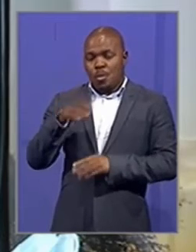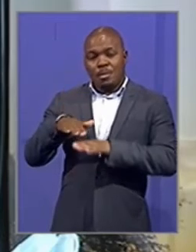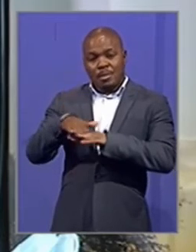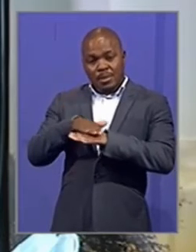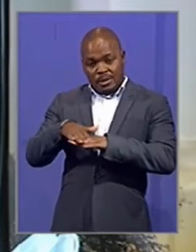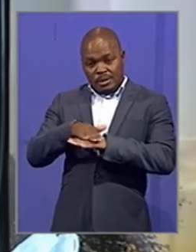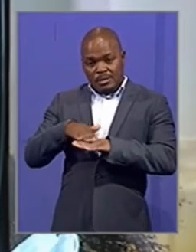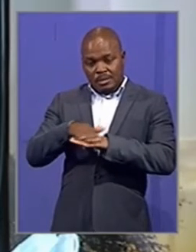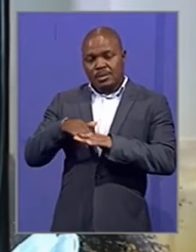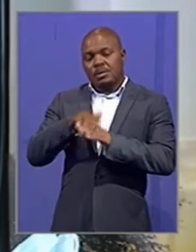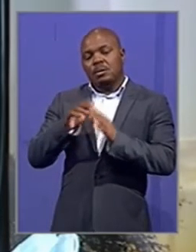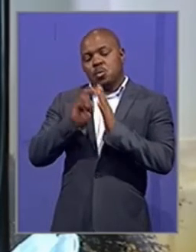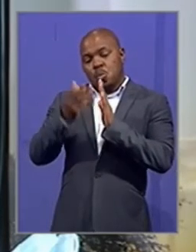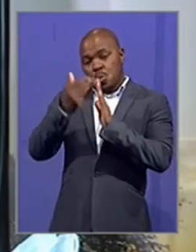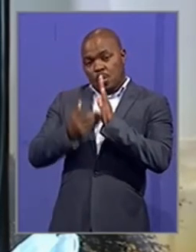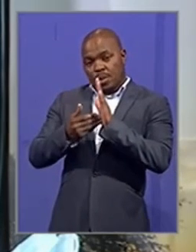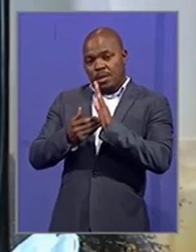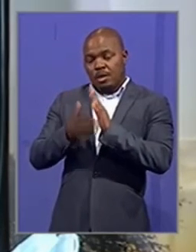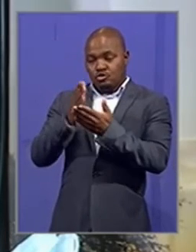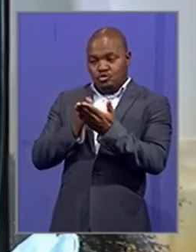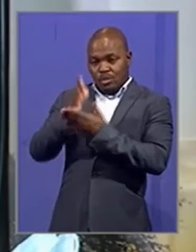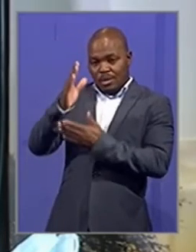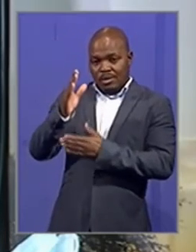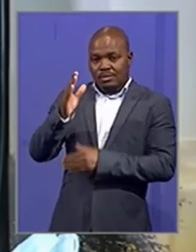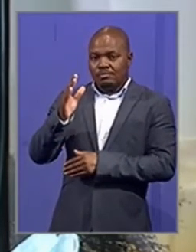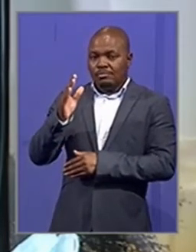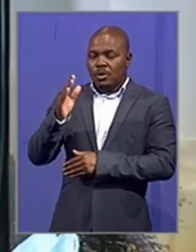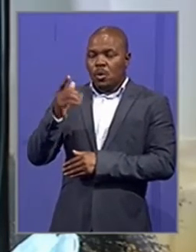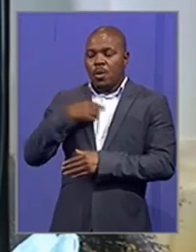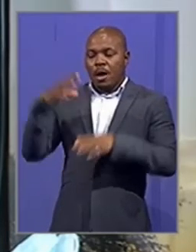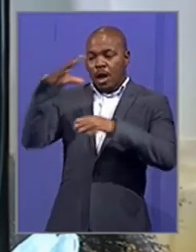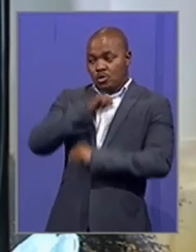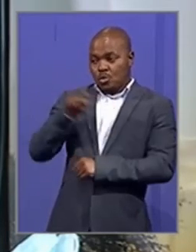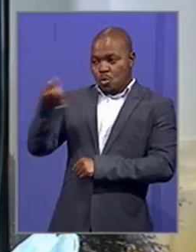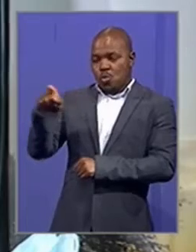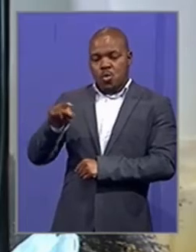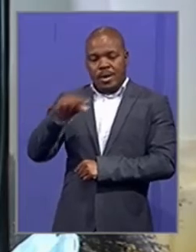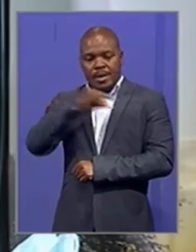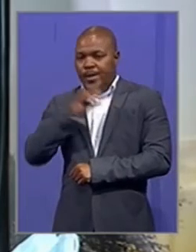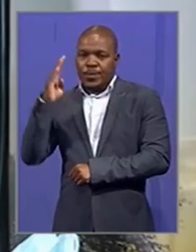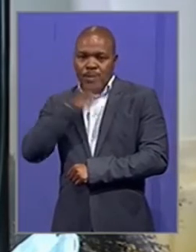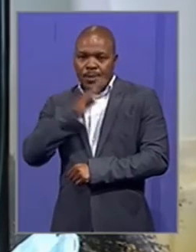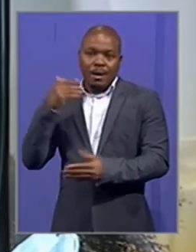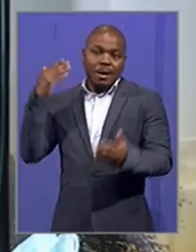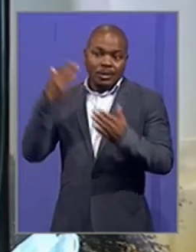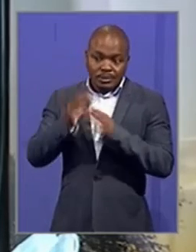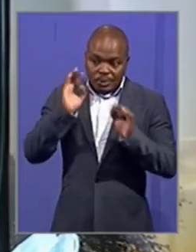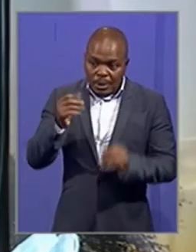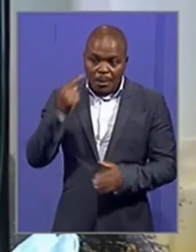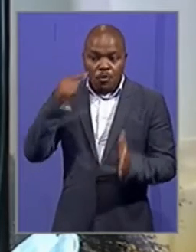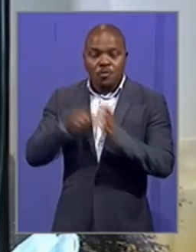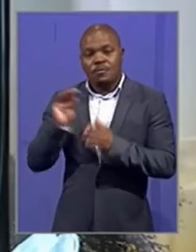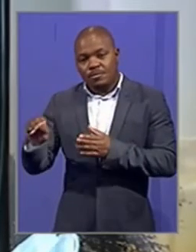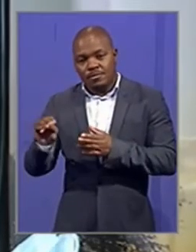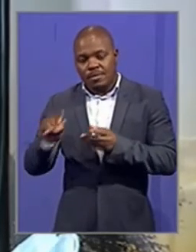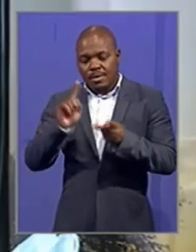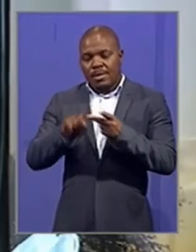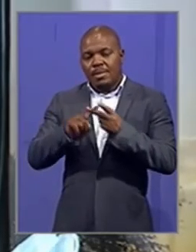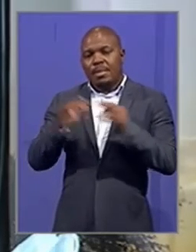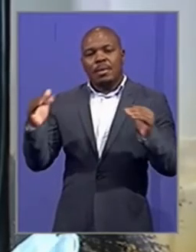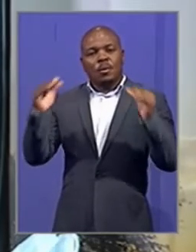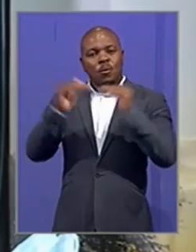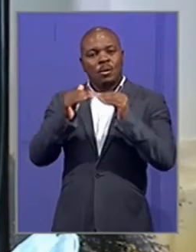the jurisprudence: the right to be presumed innocent until proven otherwise, and the right to